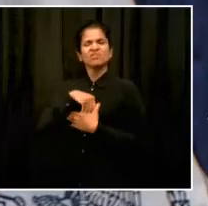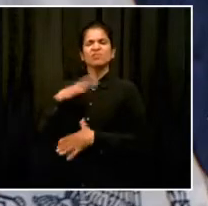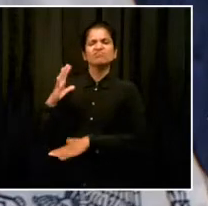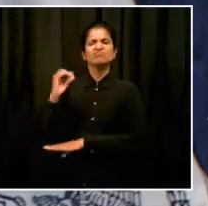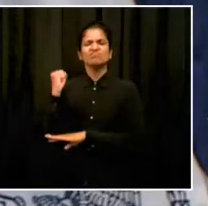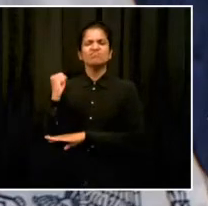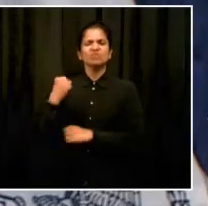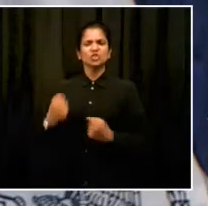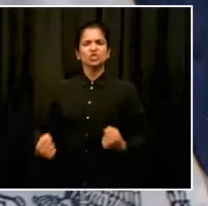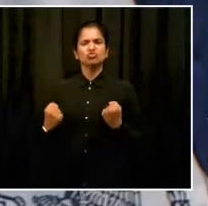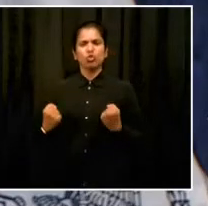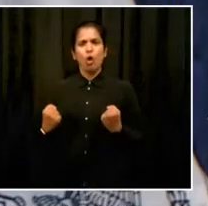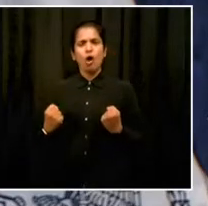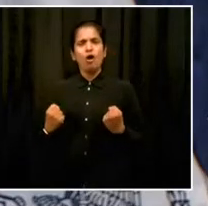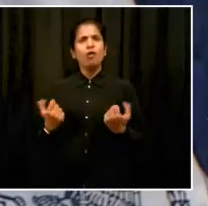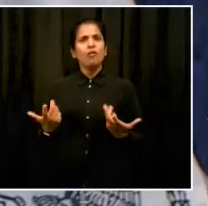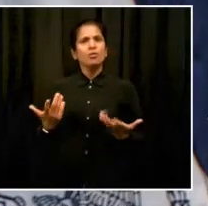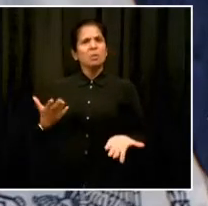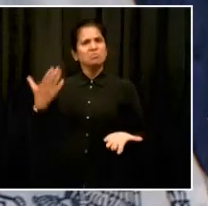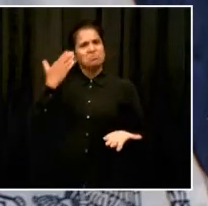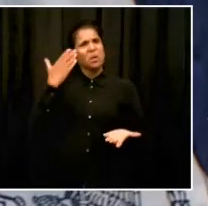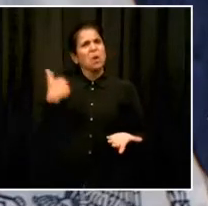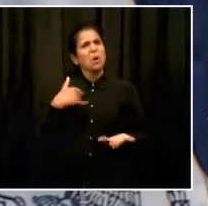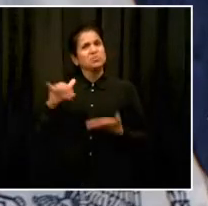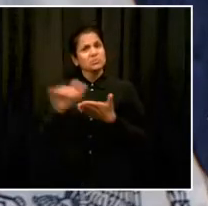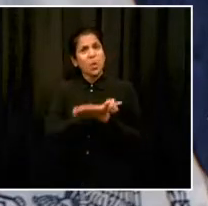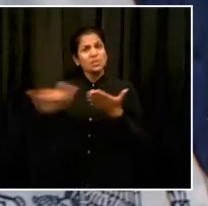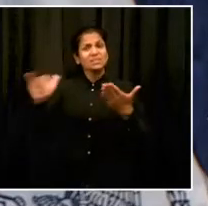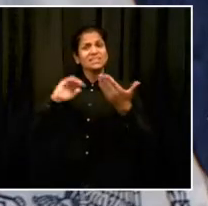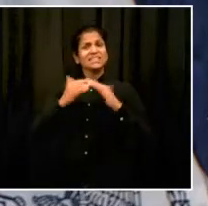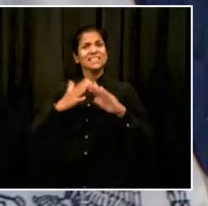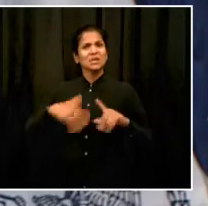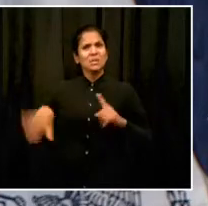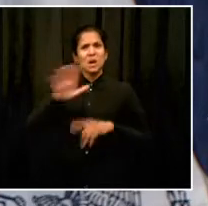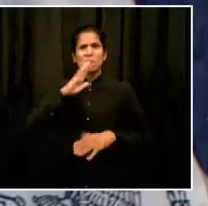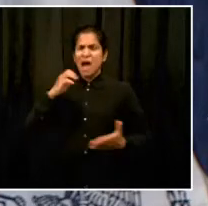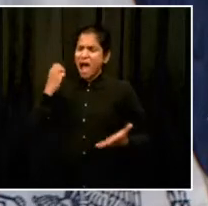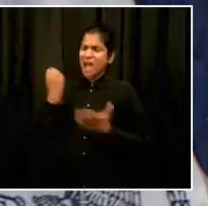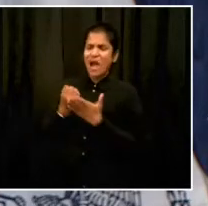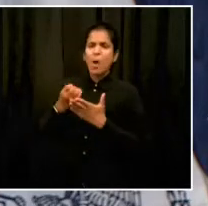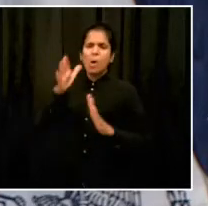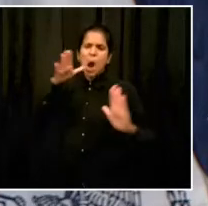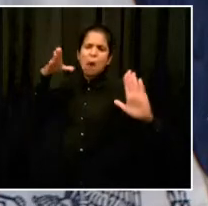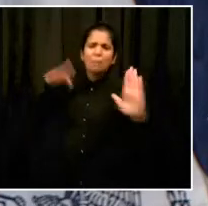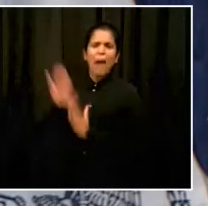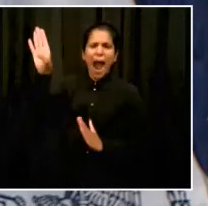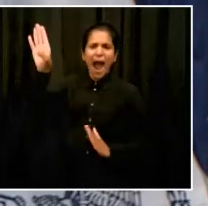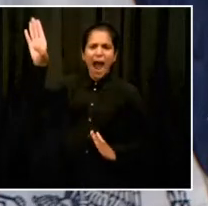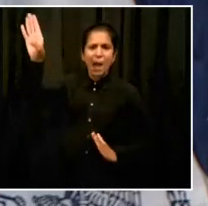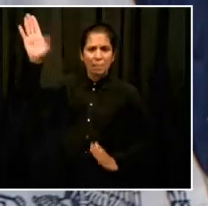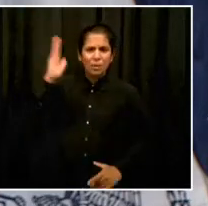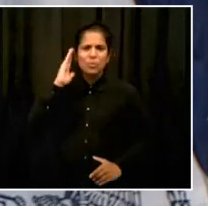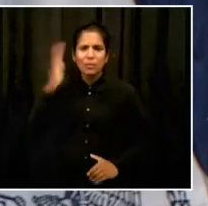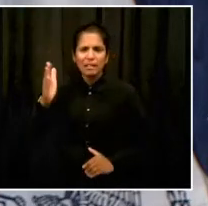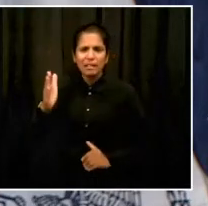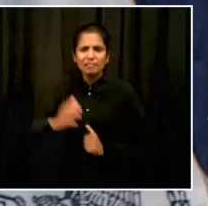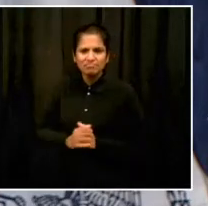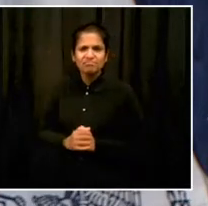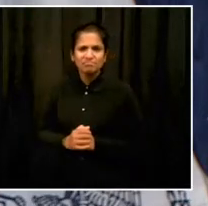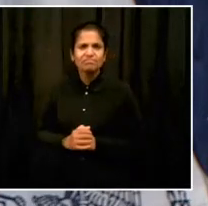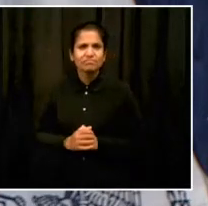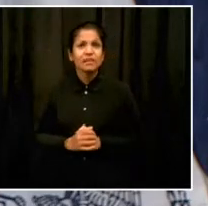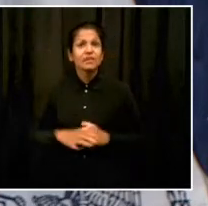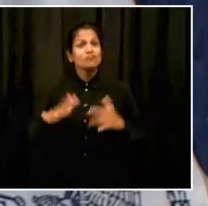have an inherent resiliency as New Yorkers. So right now, we are dealing with stormy skies. Right now, we are dealing with